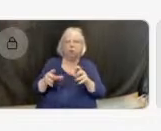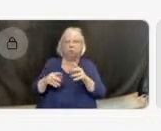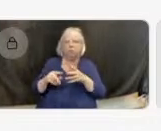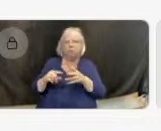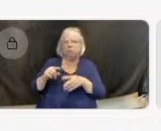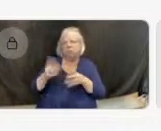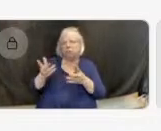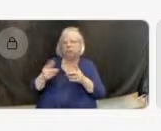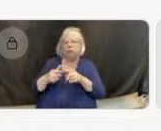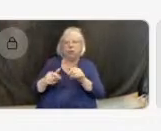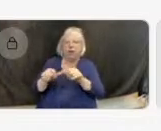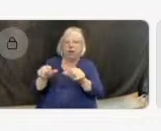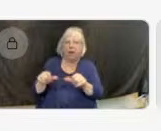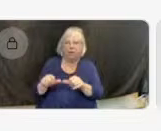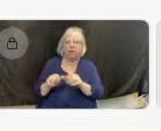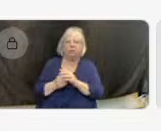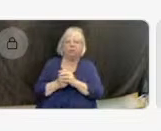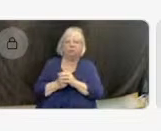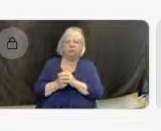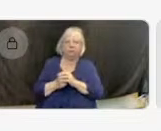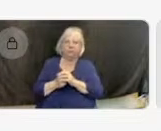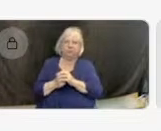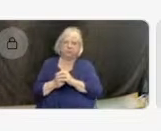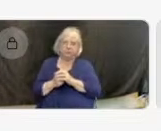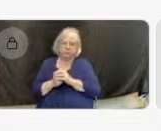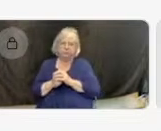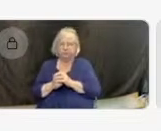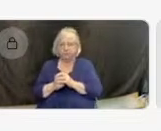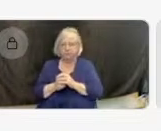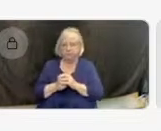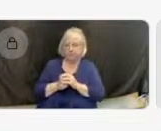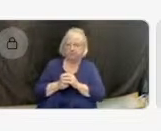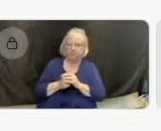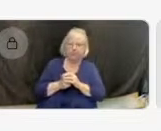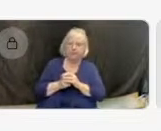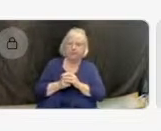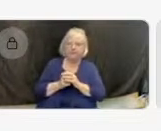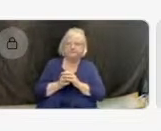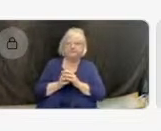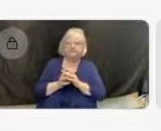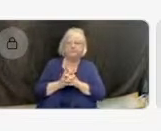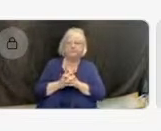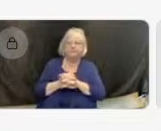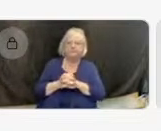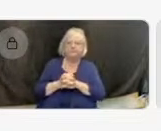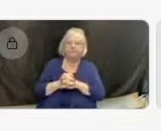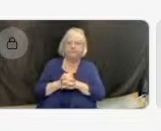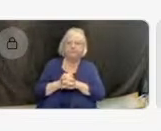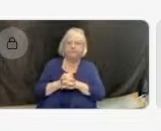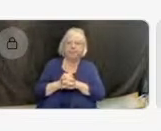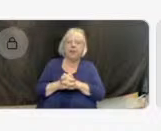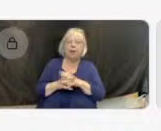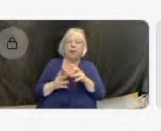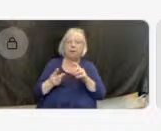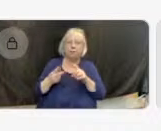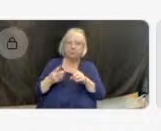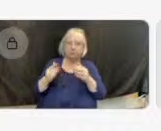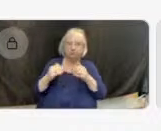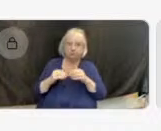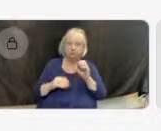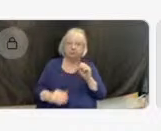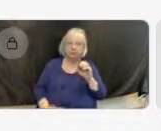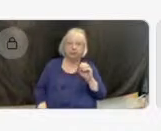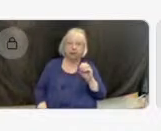where it ends, either to the east or the west, most likely, to this site. The sewer, the closest